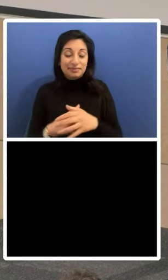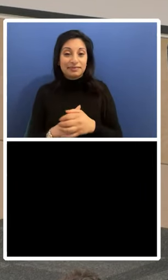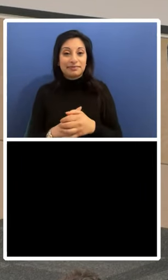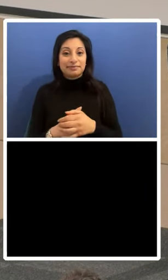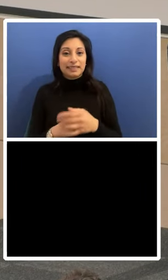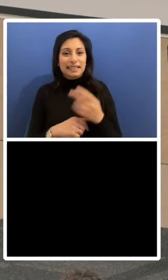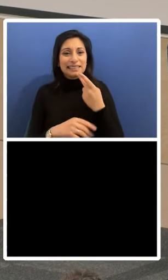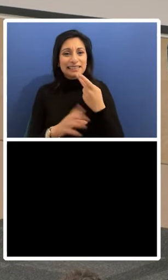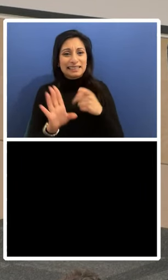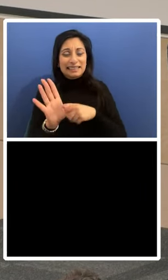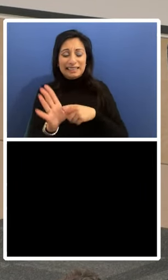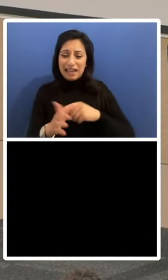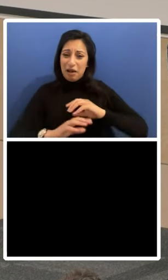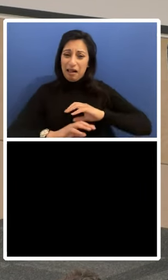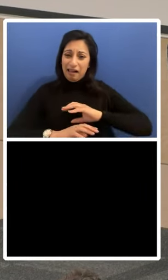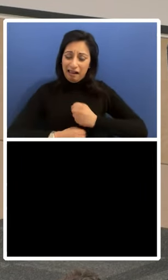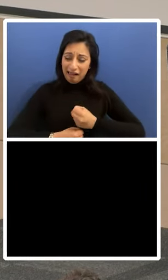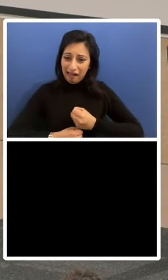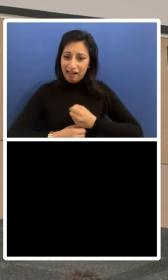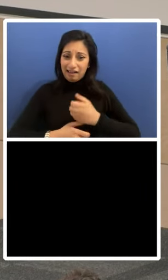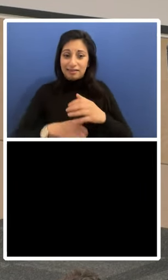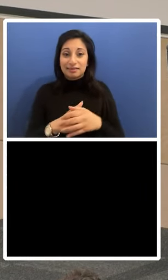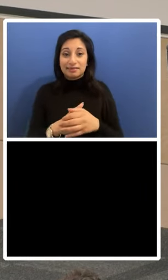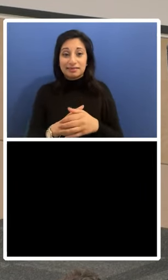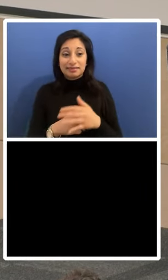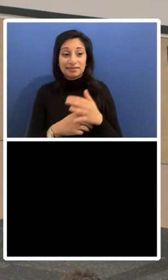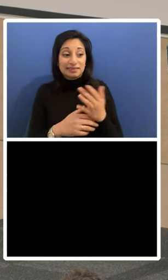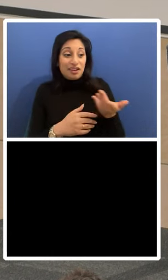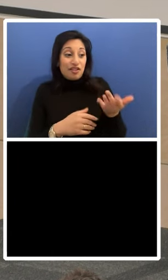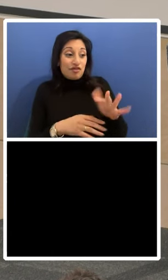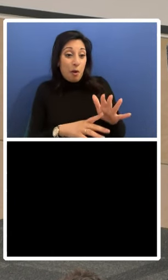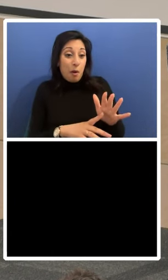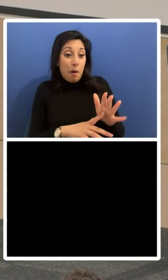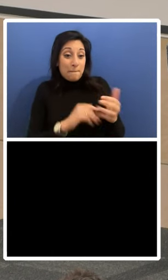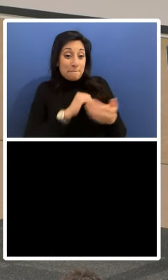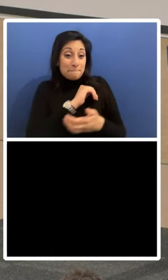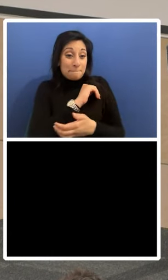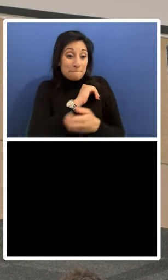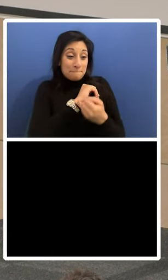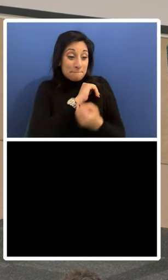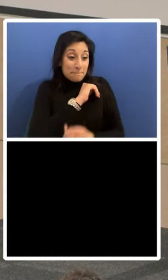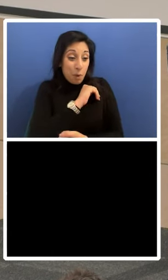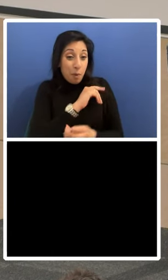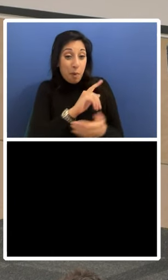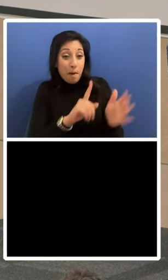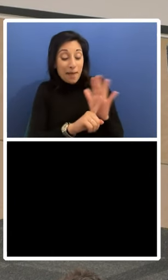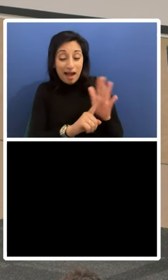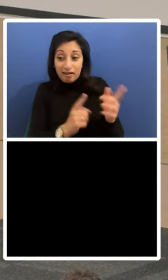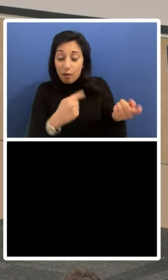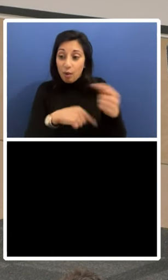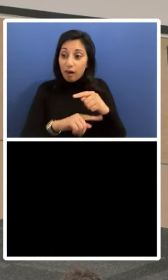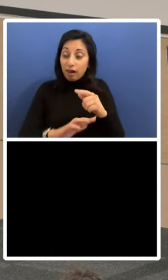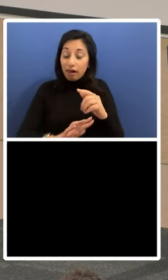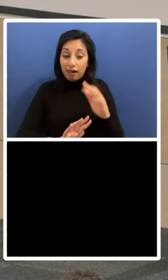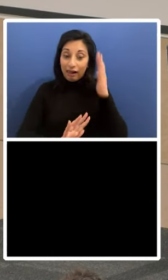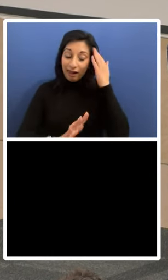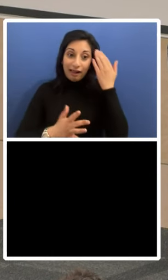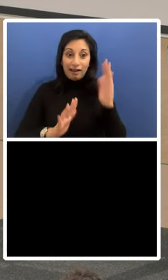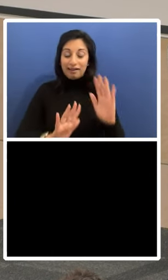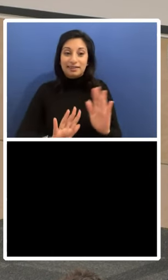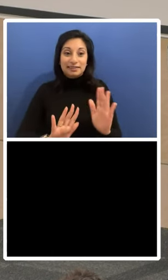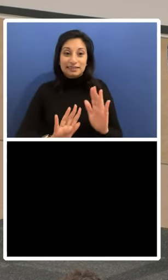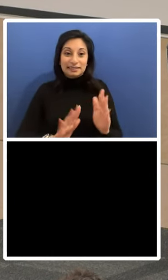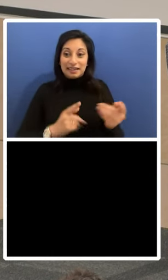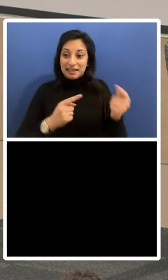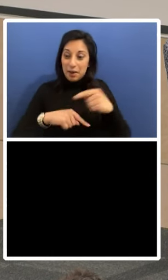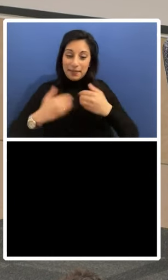straight, you come in, especially if you come from like a poor background like me, you come in, everybody's gone mental, right? Everybody's just got lost their minds, right? Coming in suits